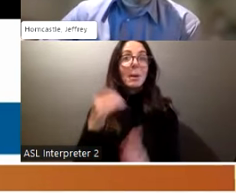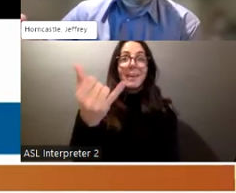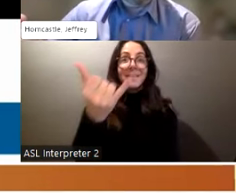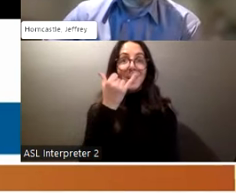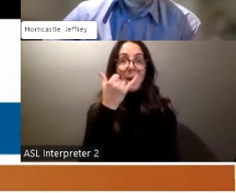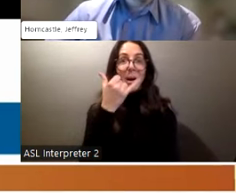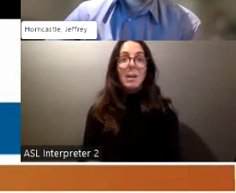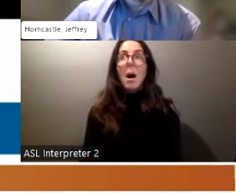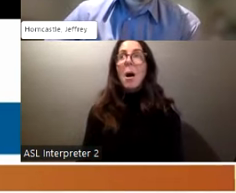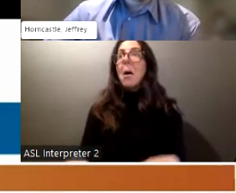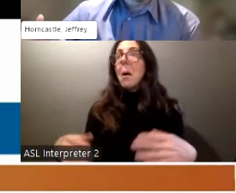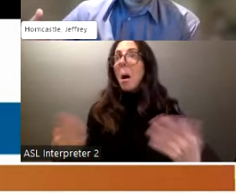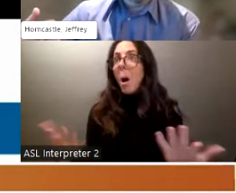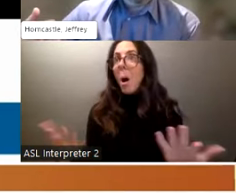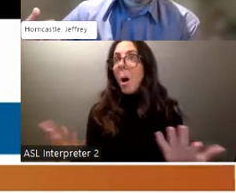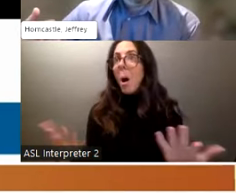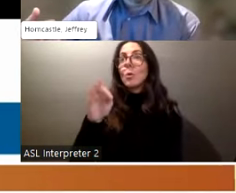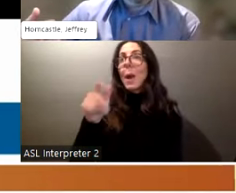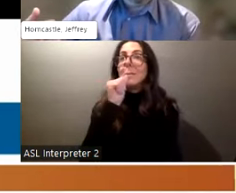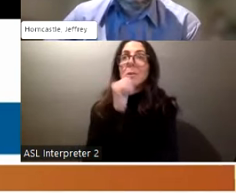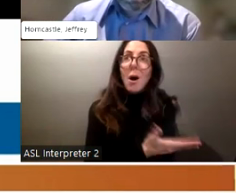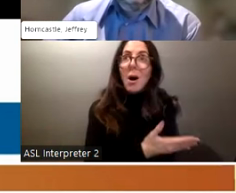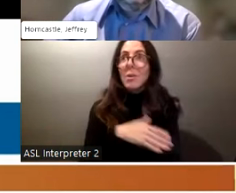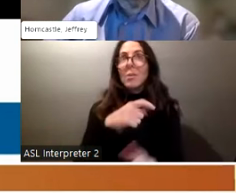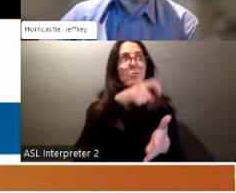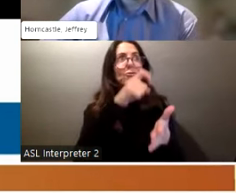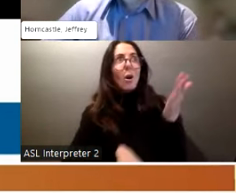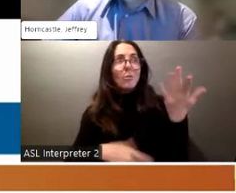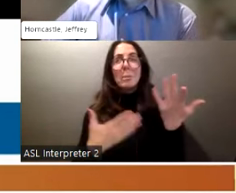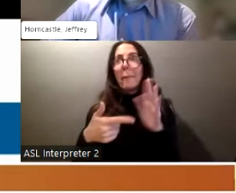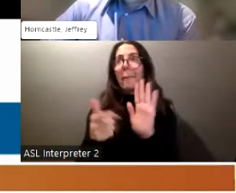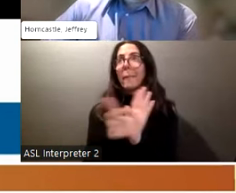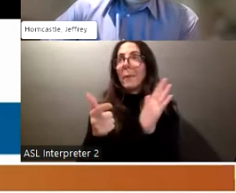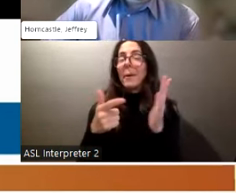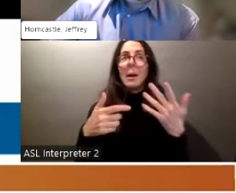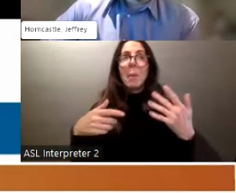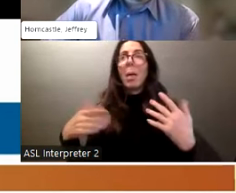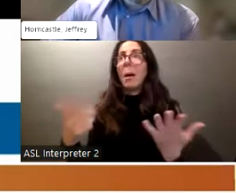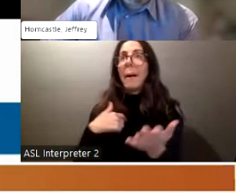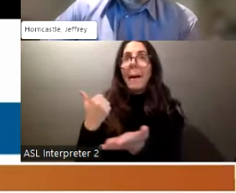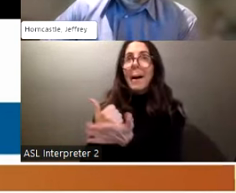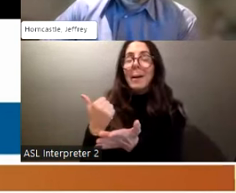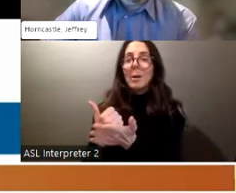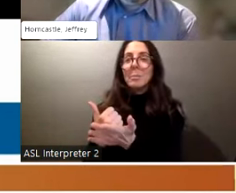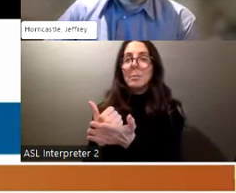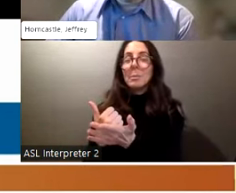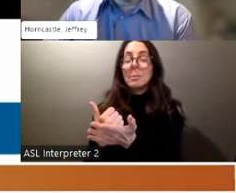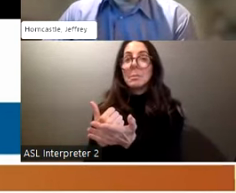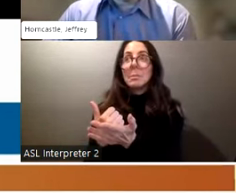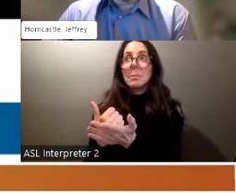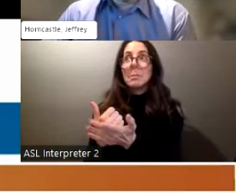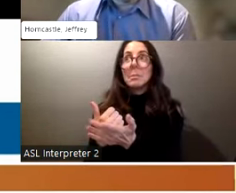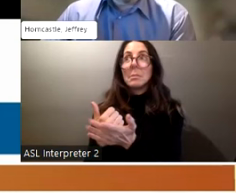one or a grandchild, saying that they're being charged with an offense, and basically that if they